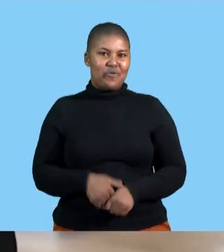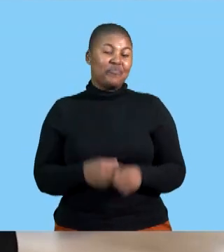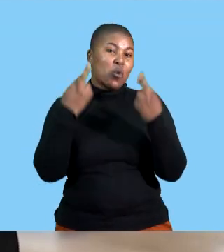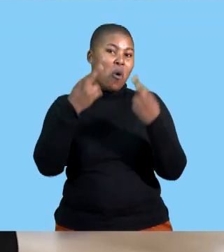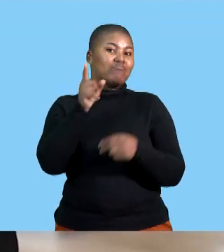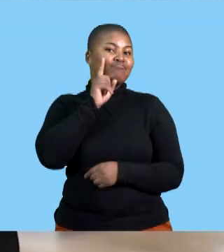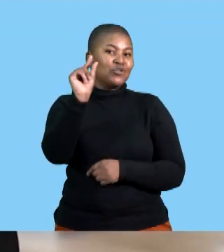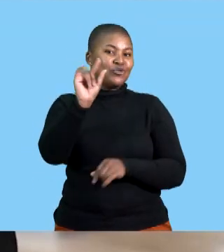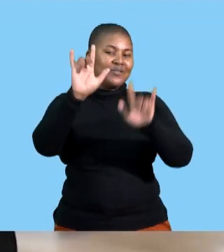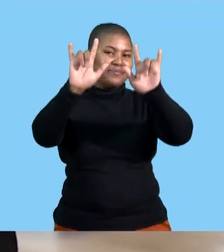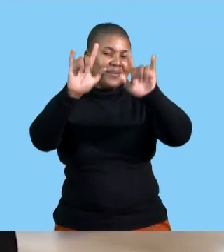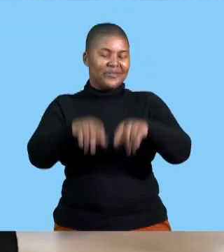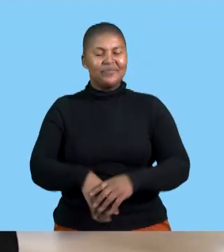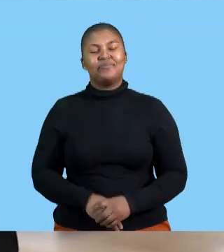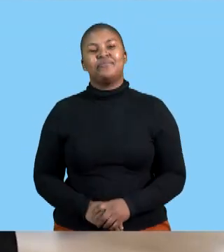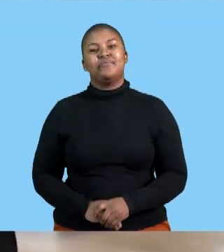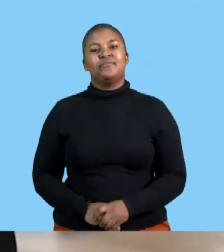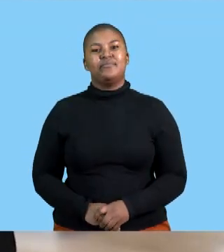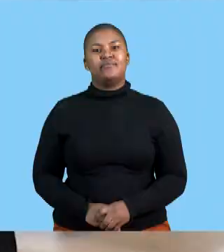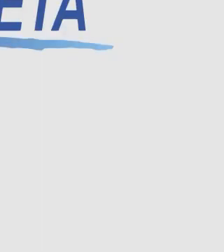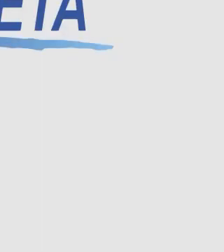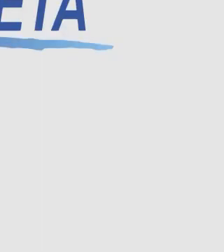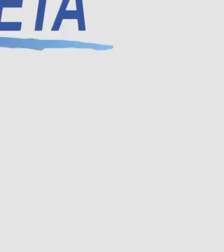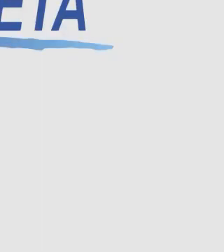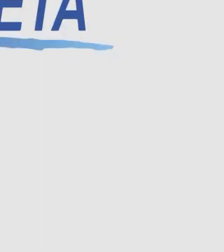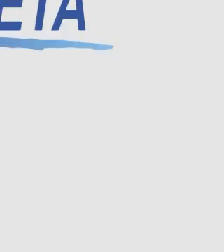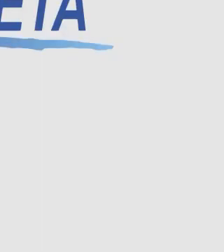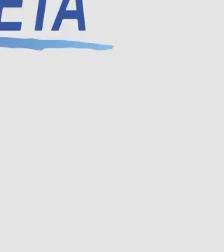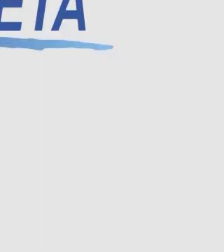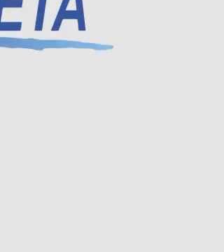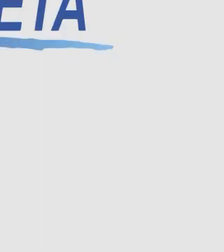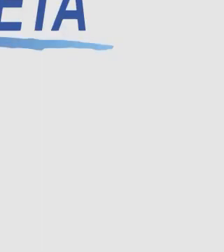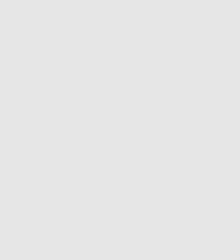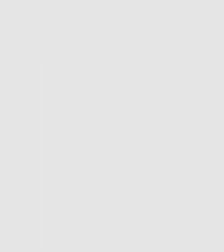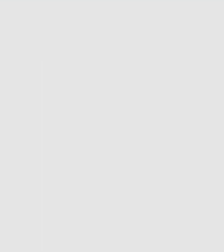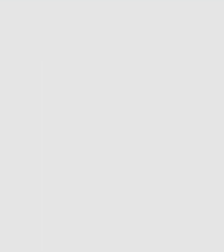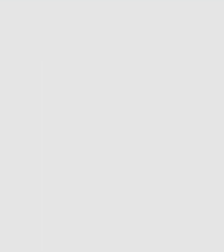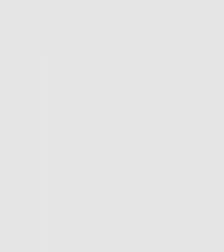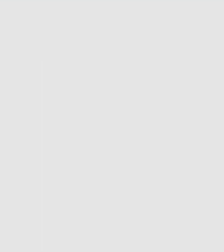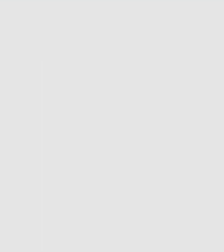better. I hope to see you next time. Goodbye.